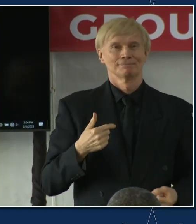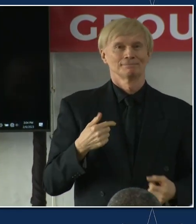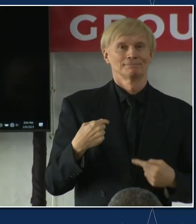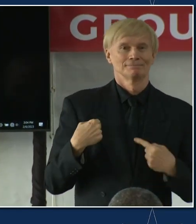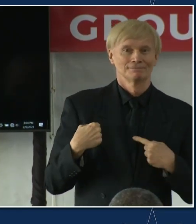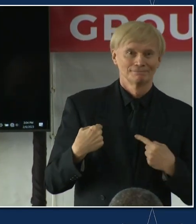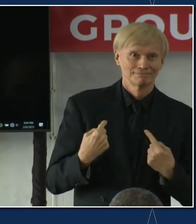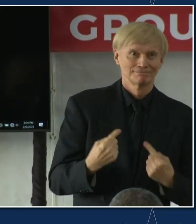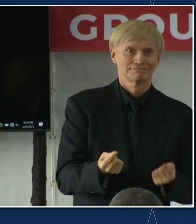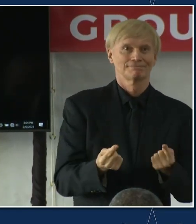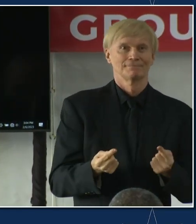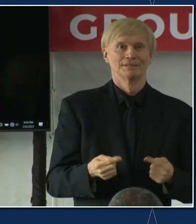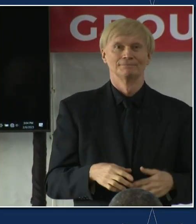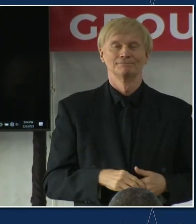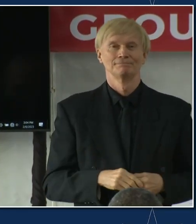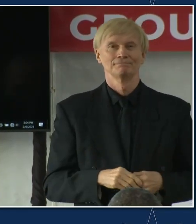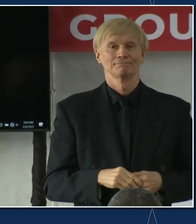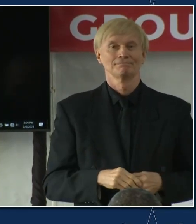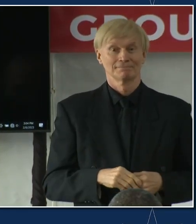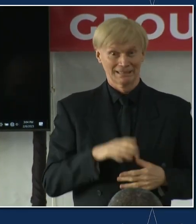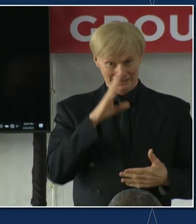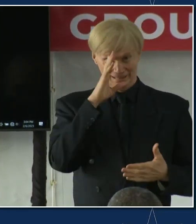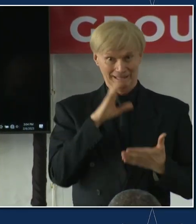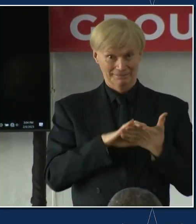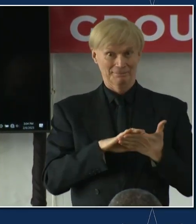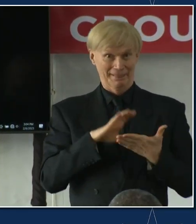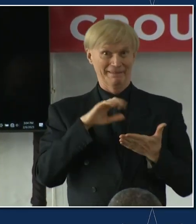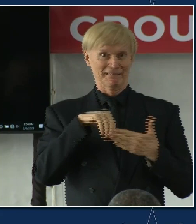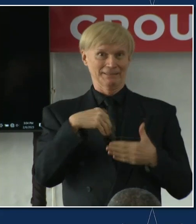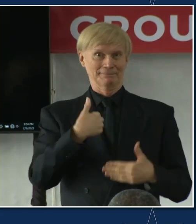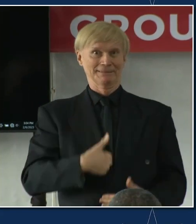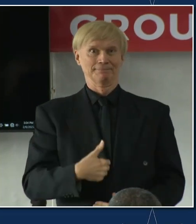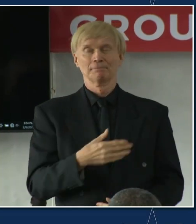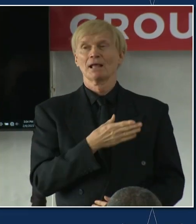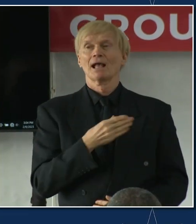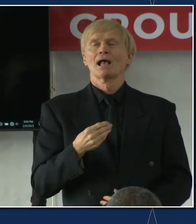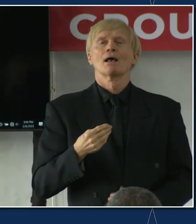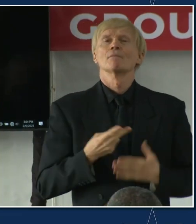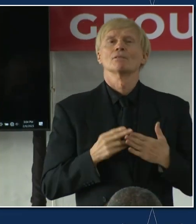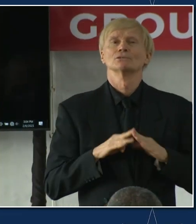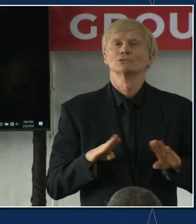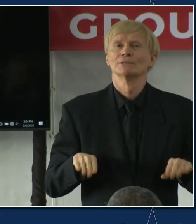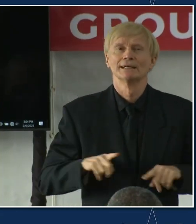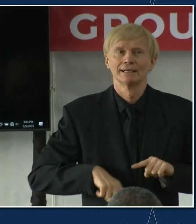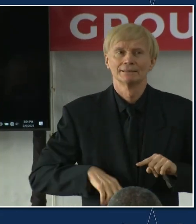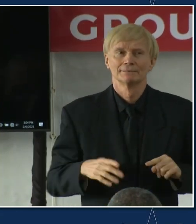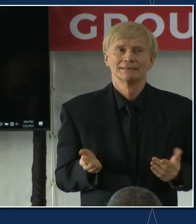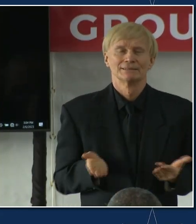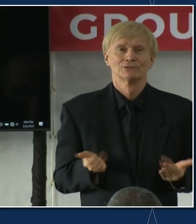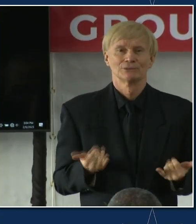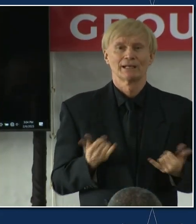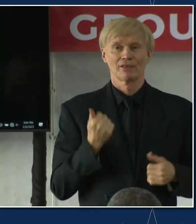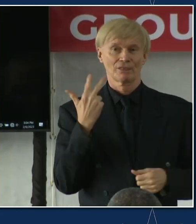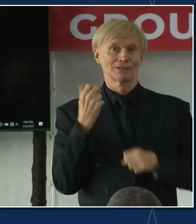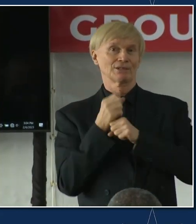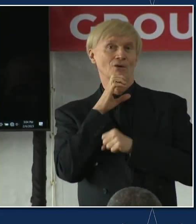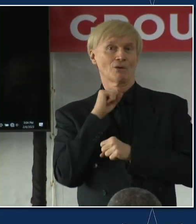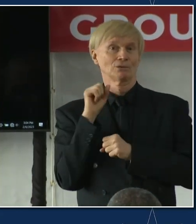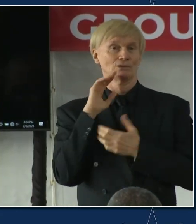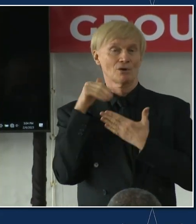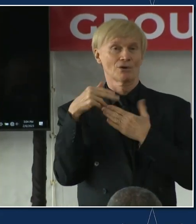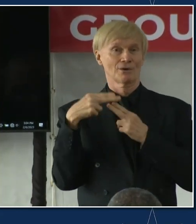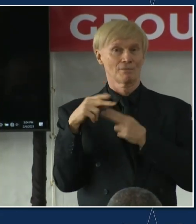system and for believing in me. Both our children could not be here today. Our 13-year-old daughter,